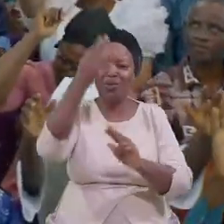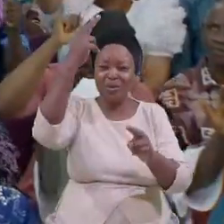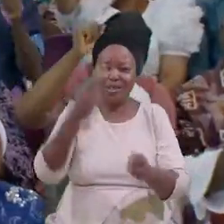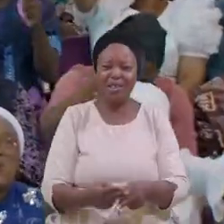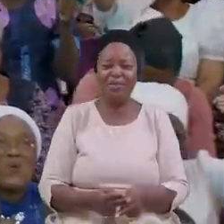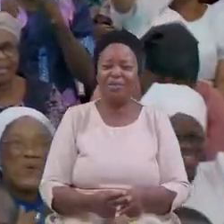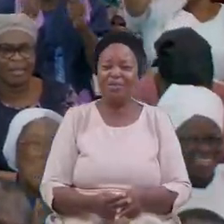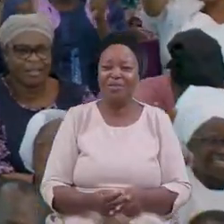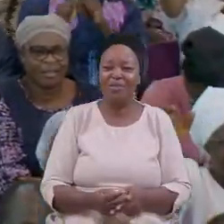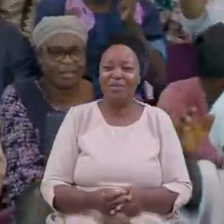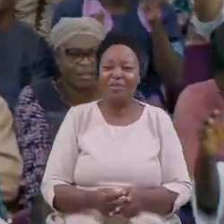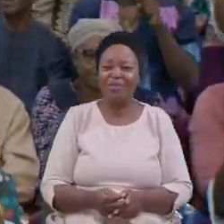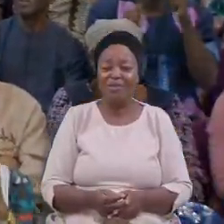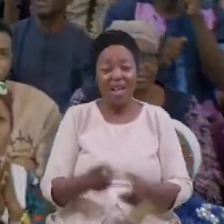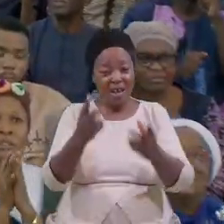name.